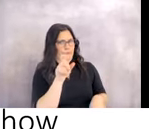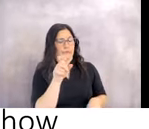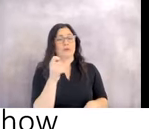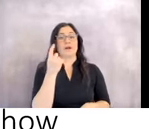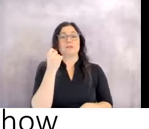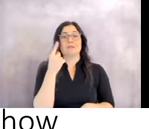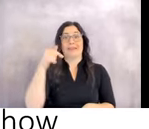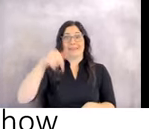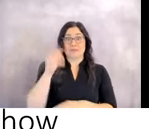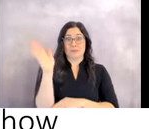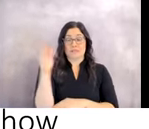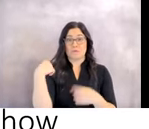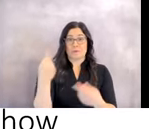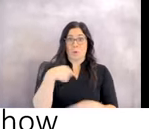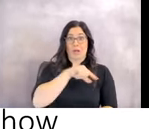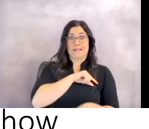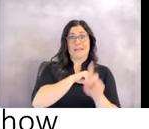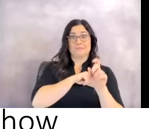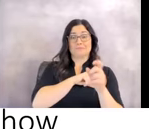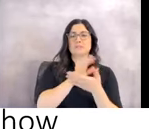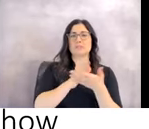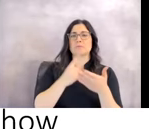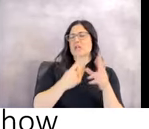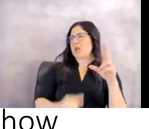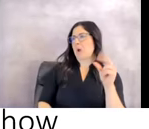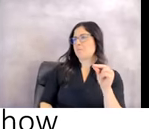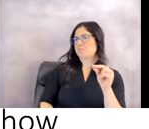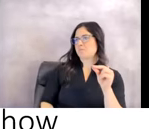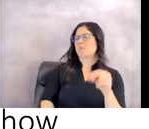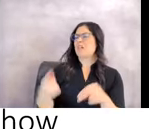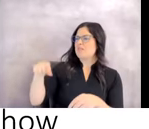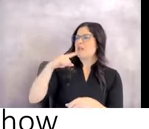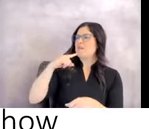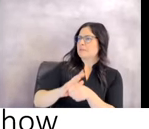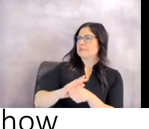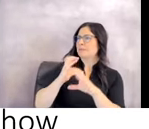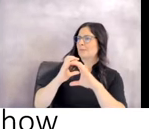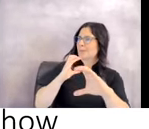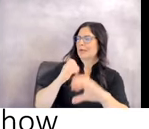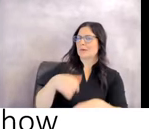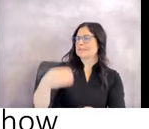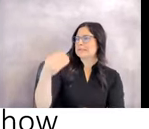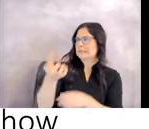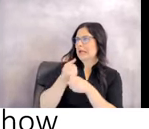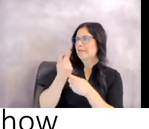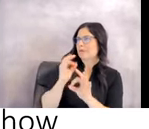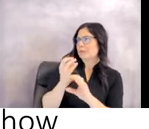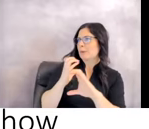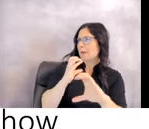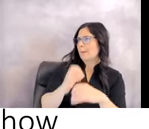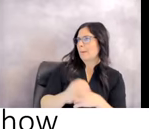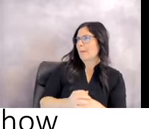quality presentation? Some of you are going to say no because they promised me a burrito and I didn't get one.